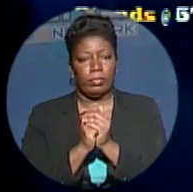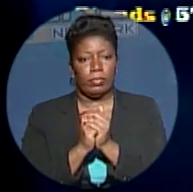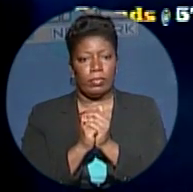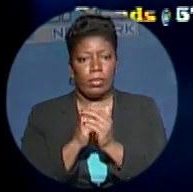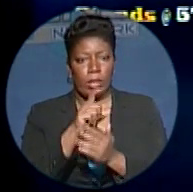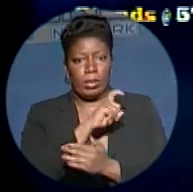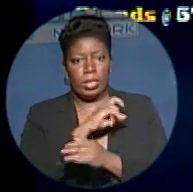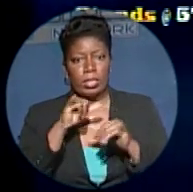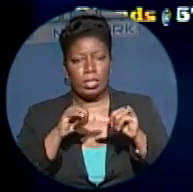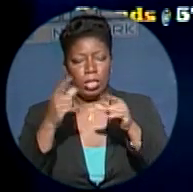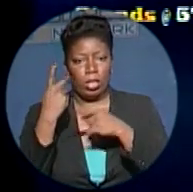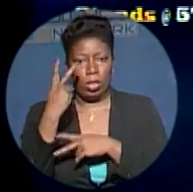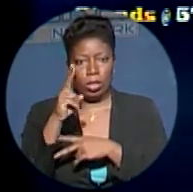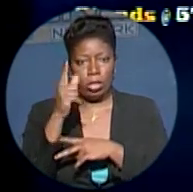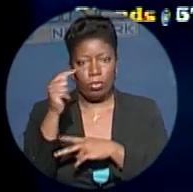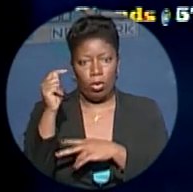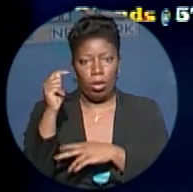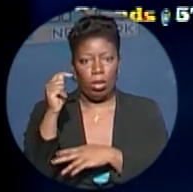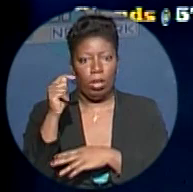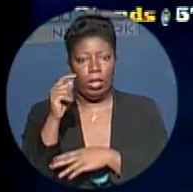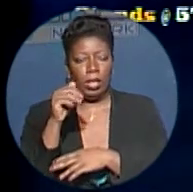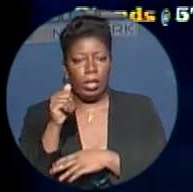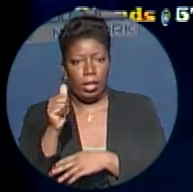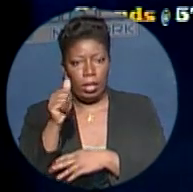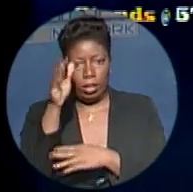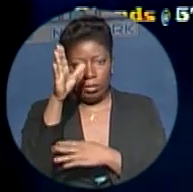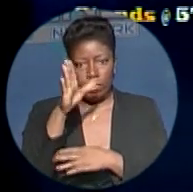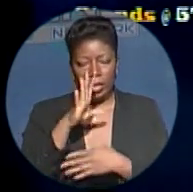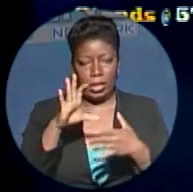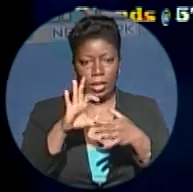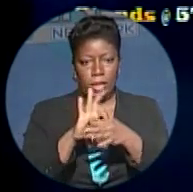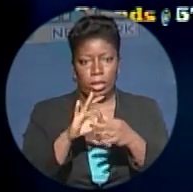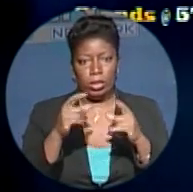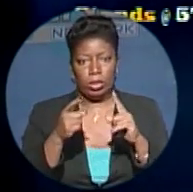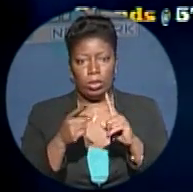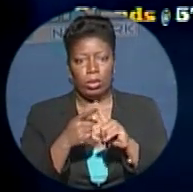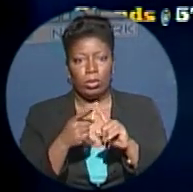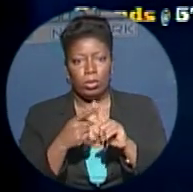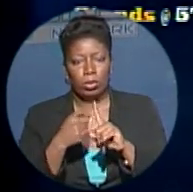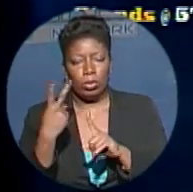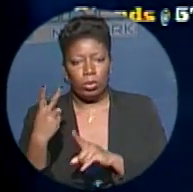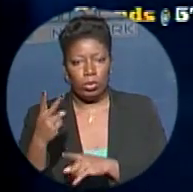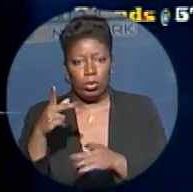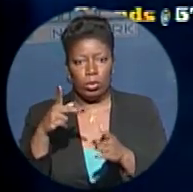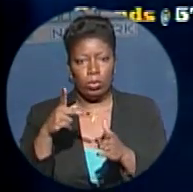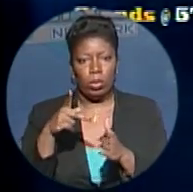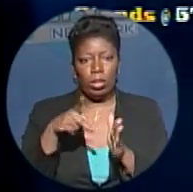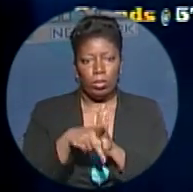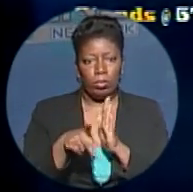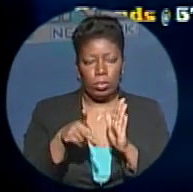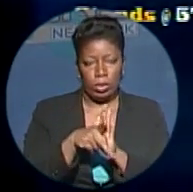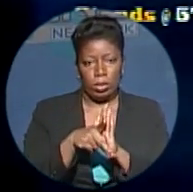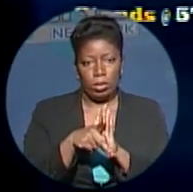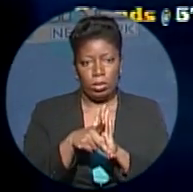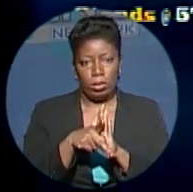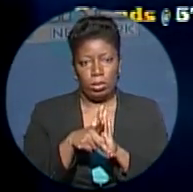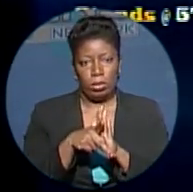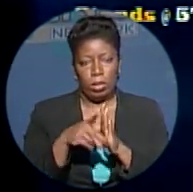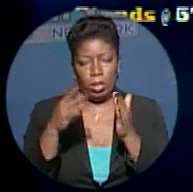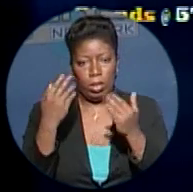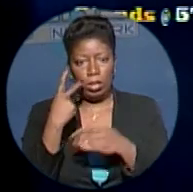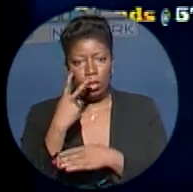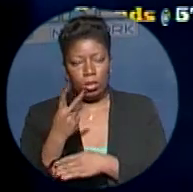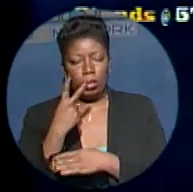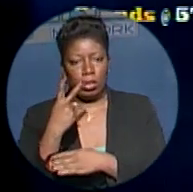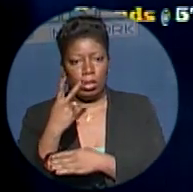Police are still looking for a man they've linked to two murders, including the brutal slaying of a teen girl. Police need your help in locating 24-year-old